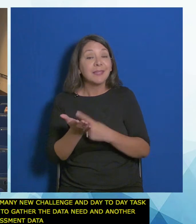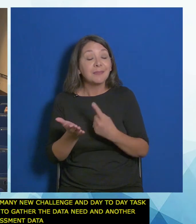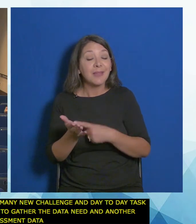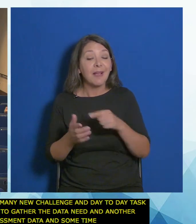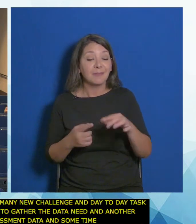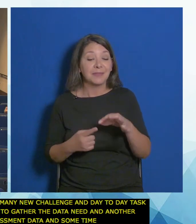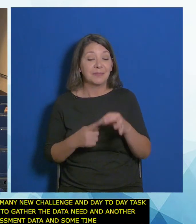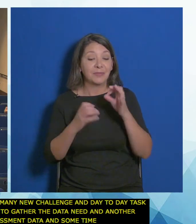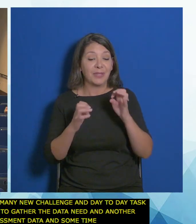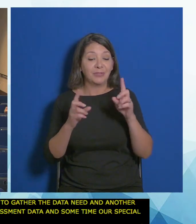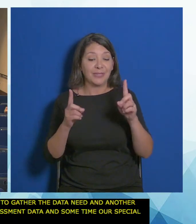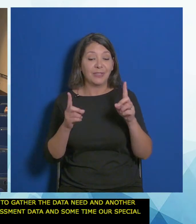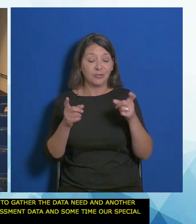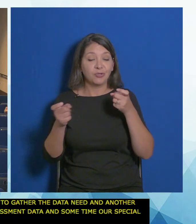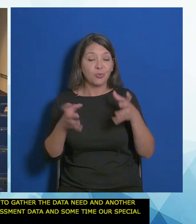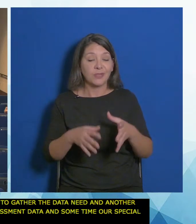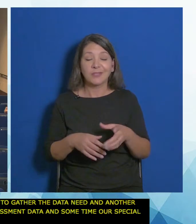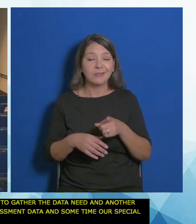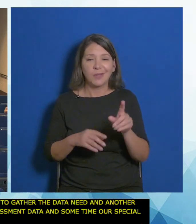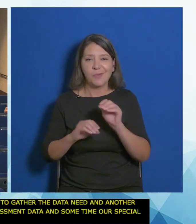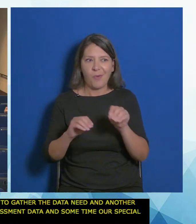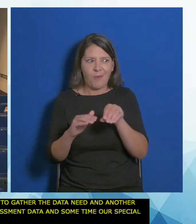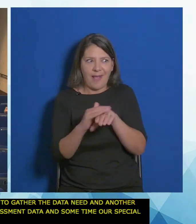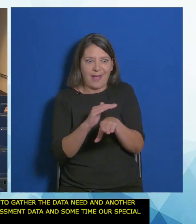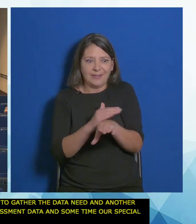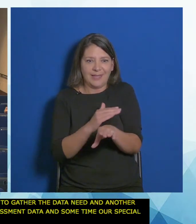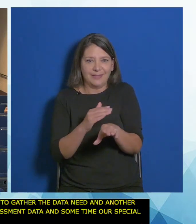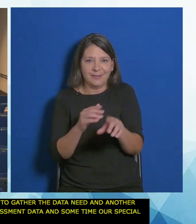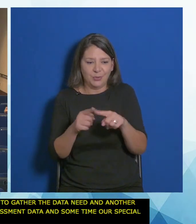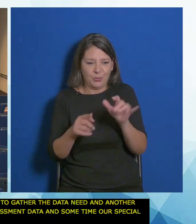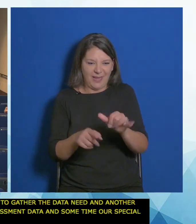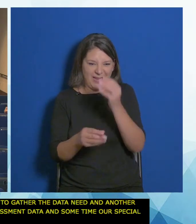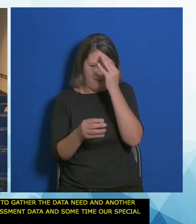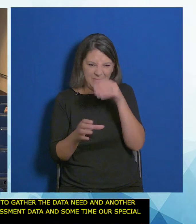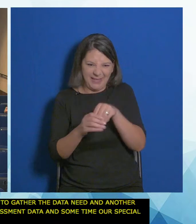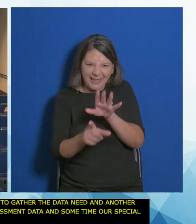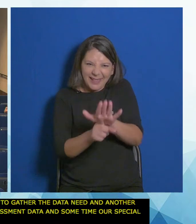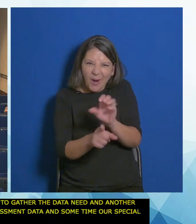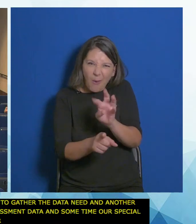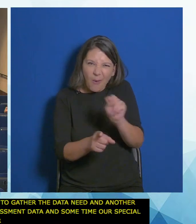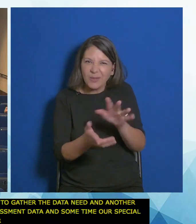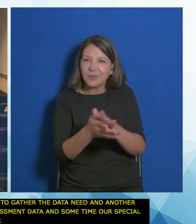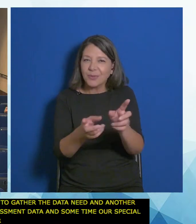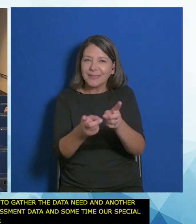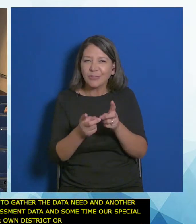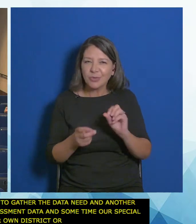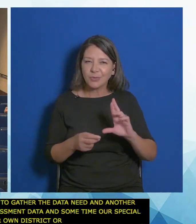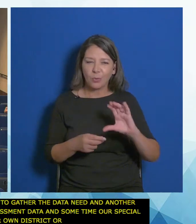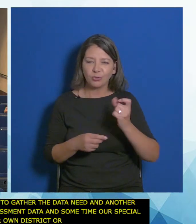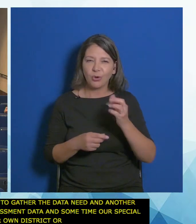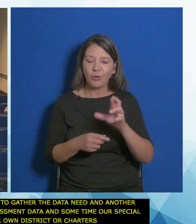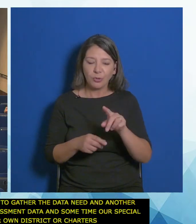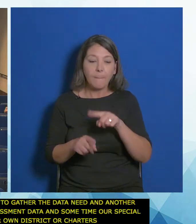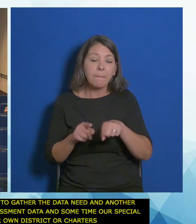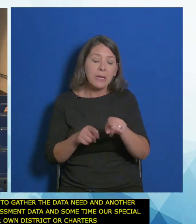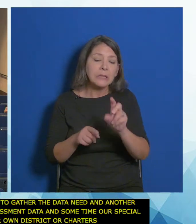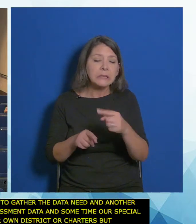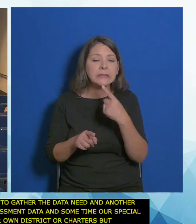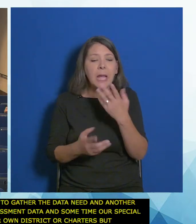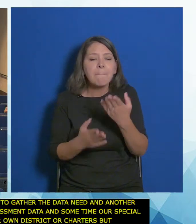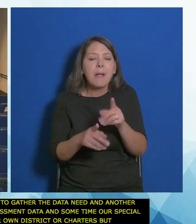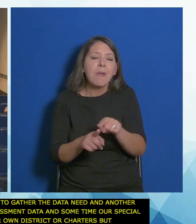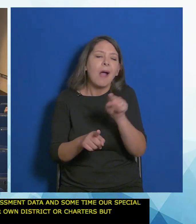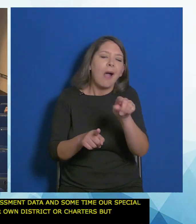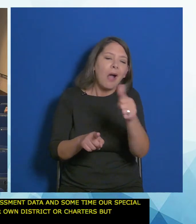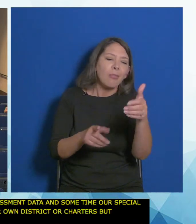education directors did not have access to the data in their own districts or charters, but then referenced additional staff members